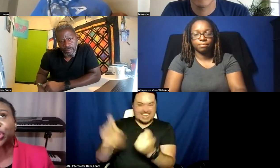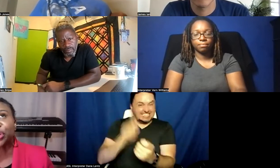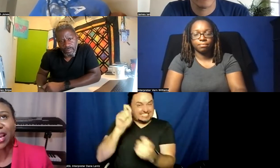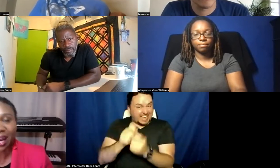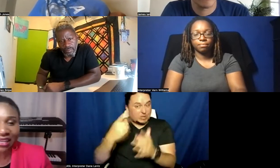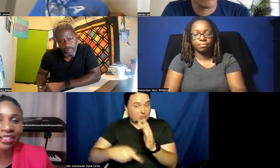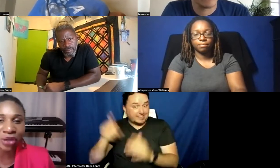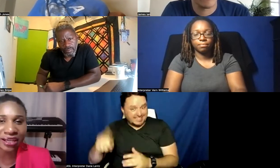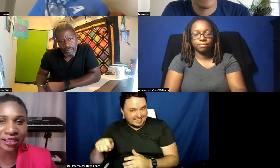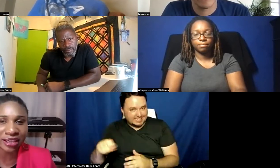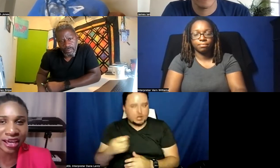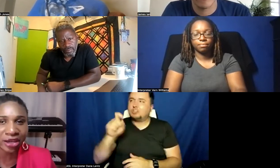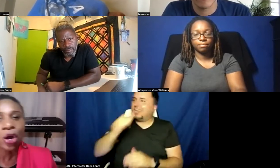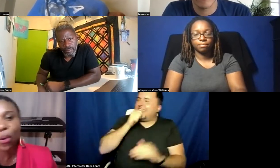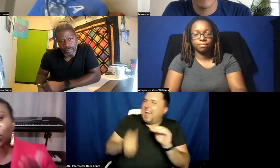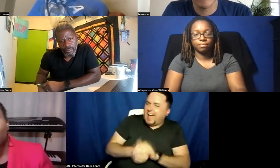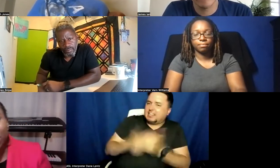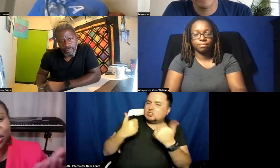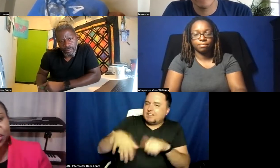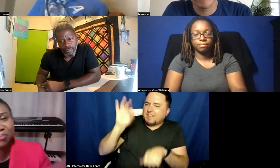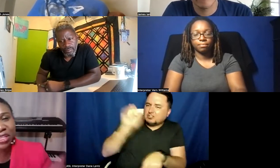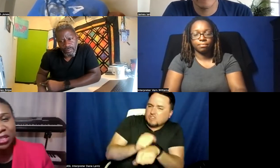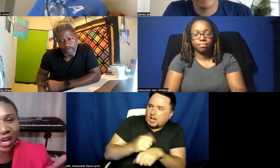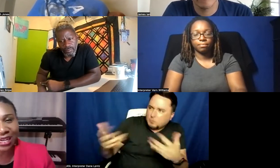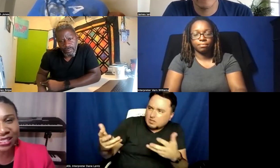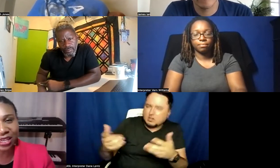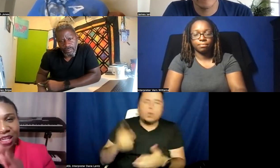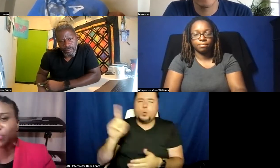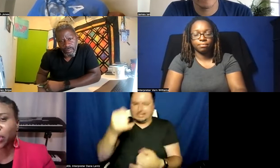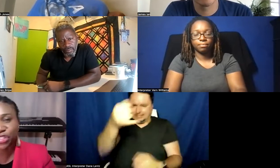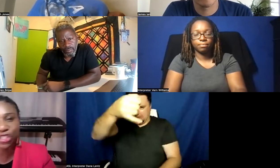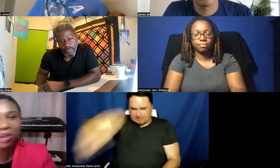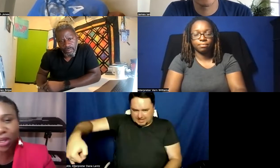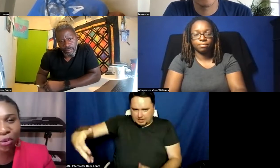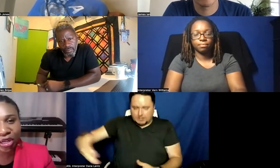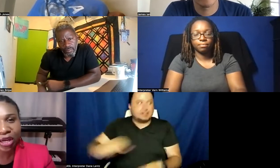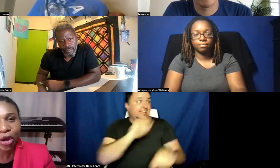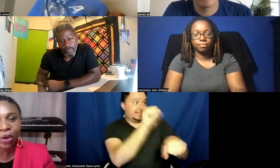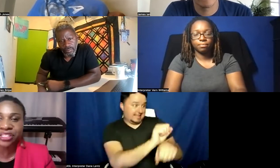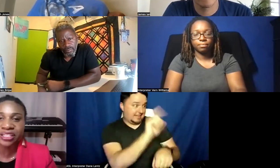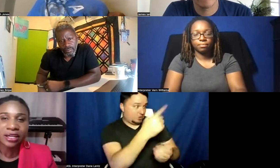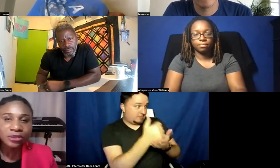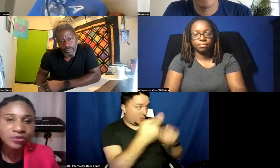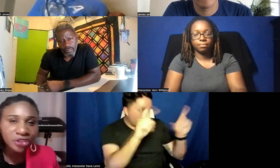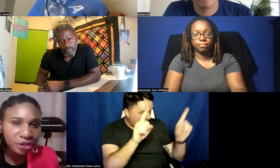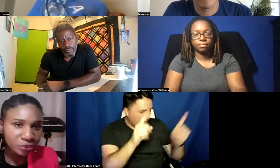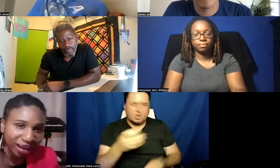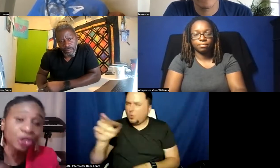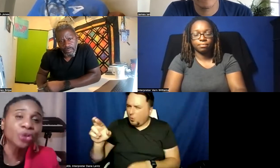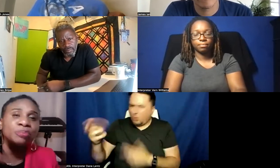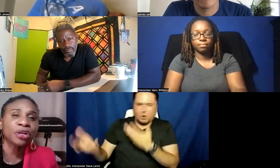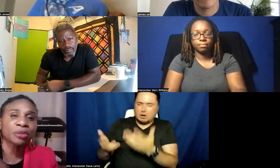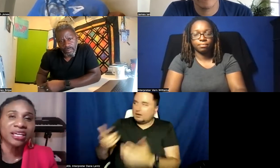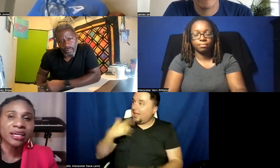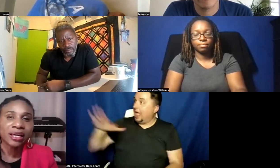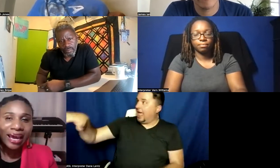or should they hide it to try to get the gig? Or where's the middle line? Is it gig first, just make it work? Or is it, hey, you